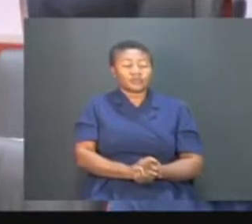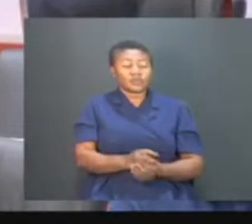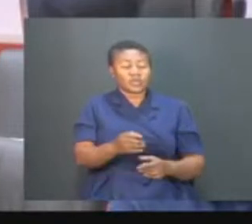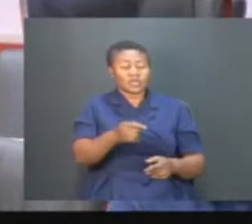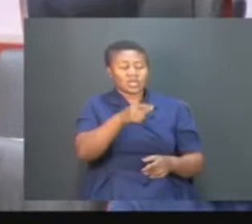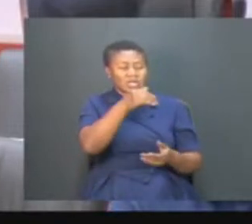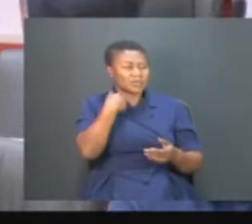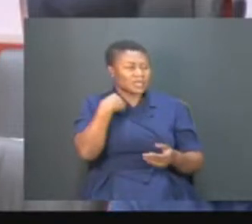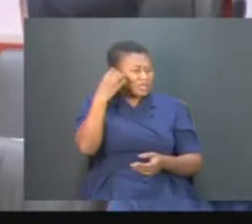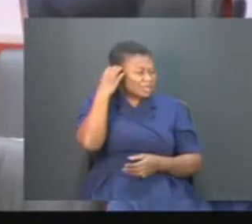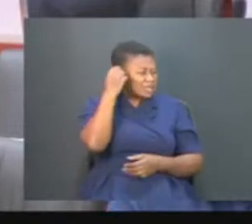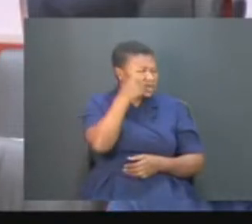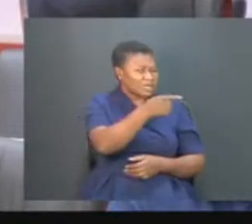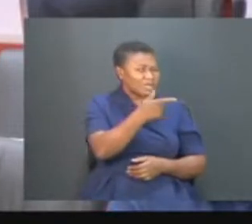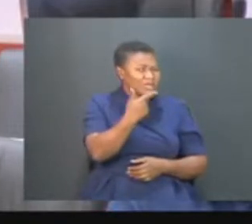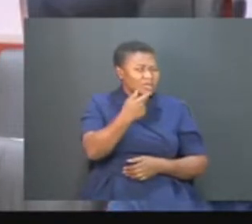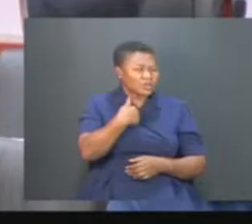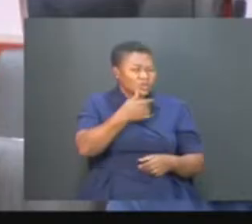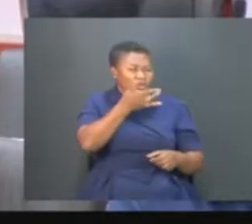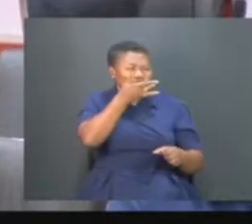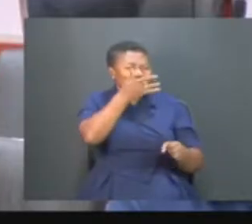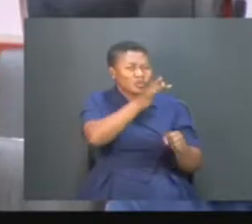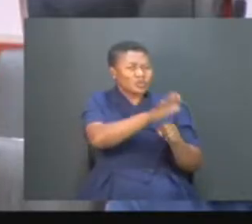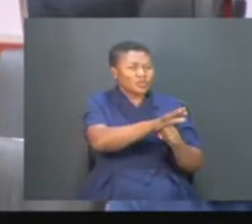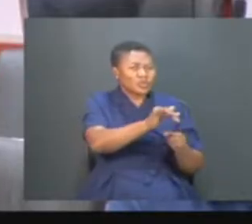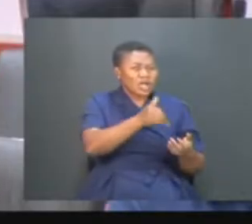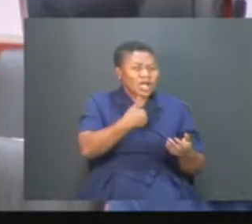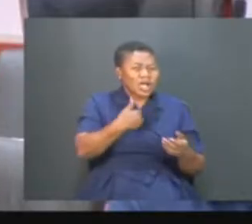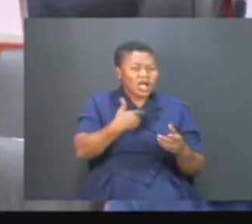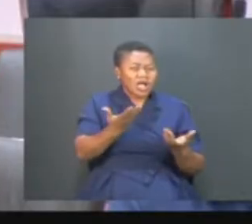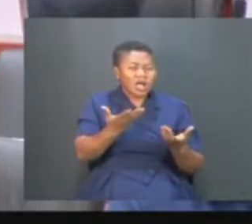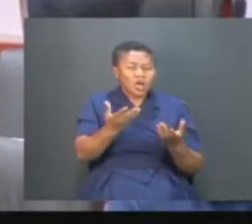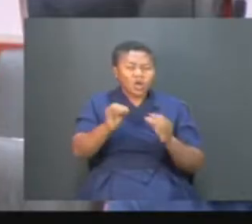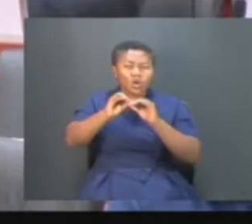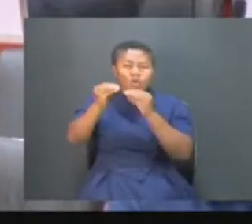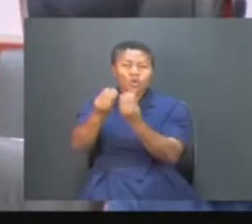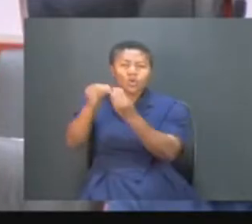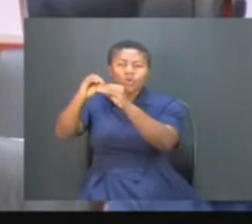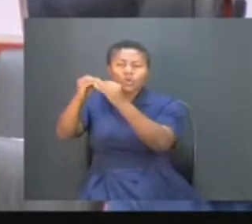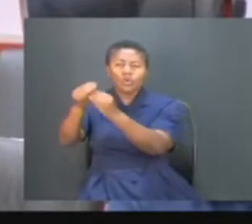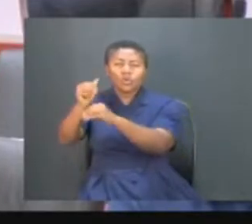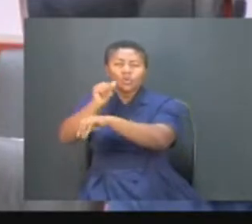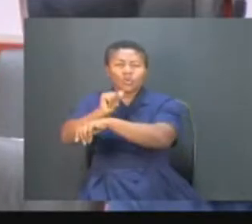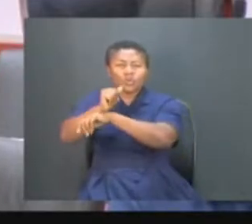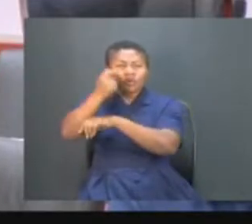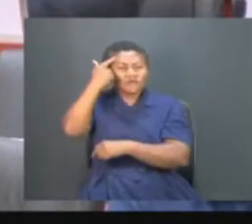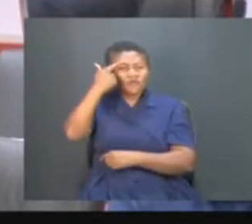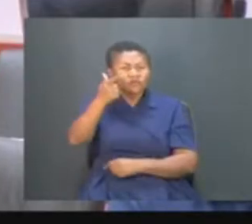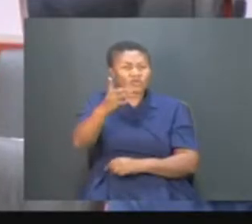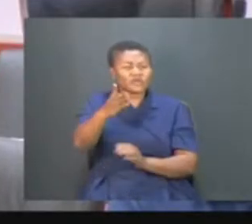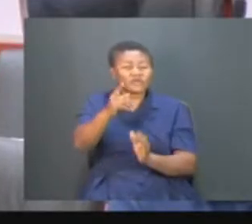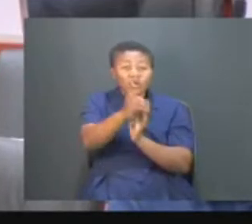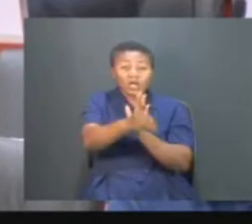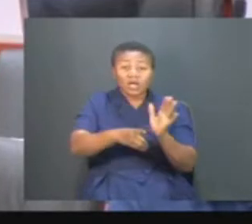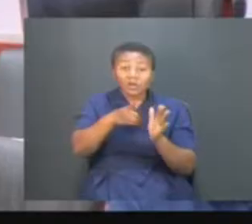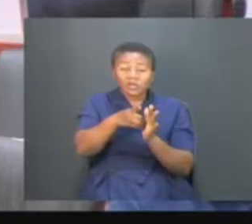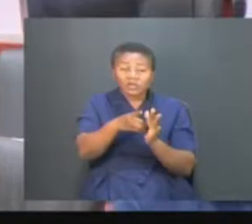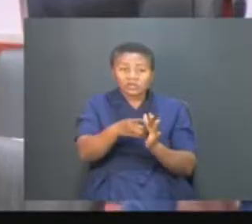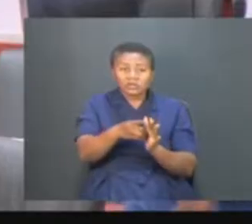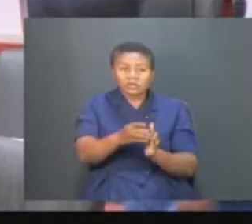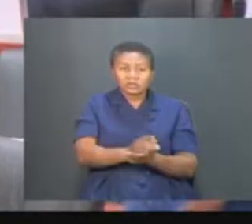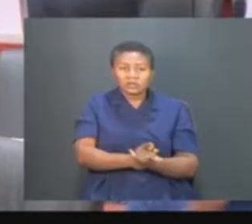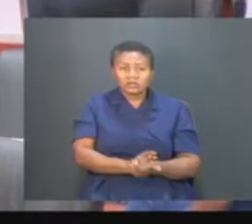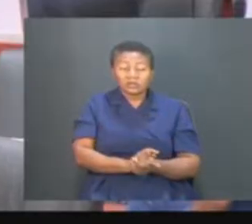what we promised was to have entities running 24 hours, and he's not sure if any private enterprise is doing that. Mr. Speaker,